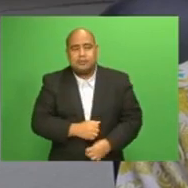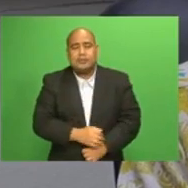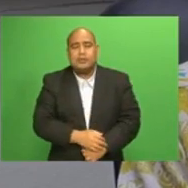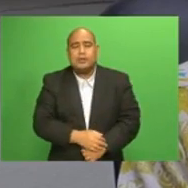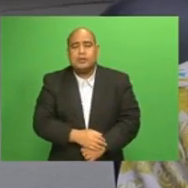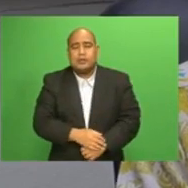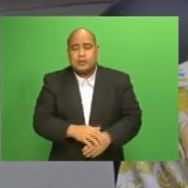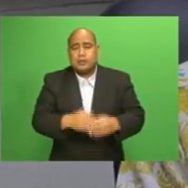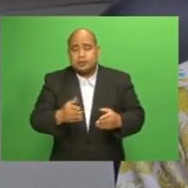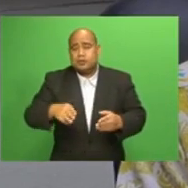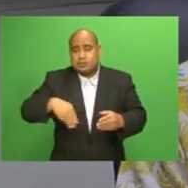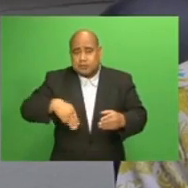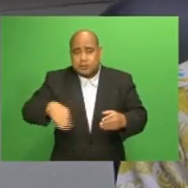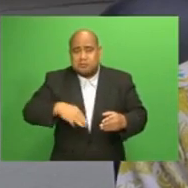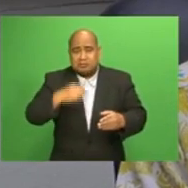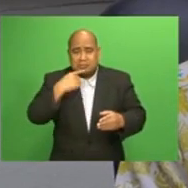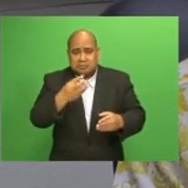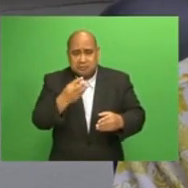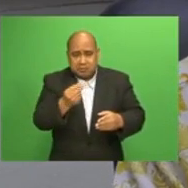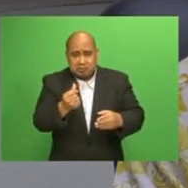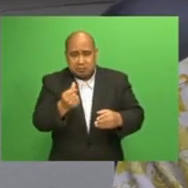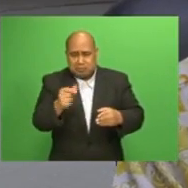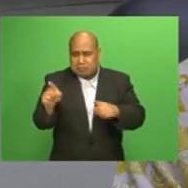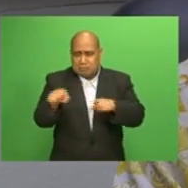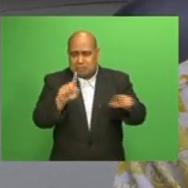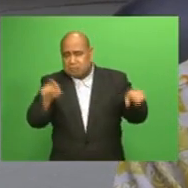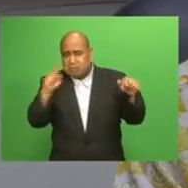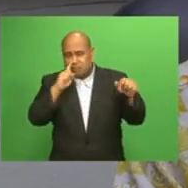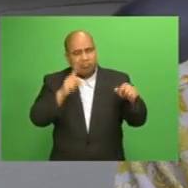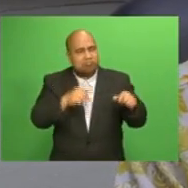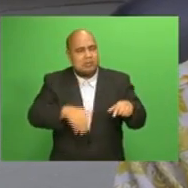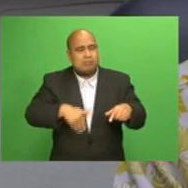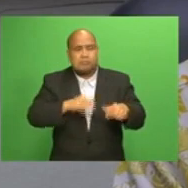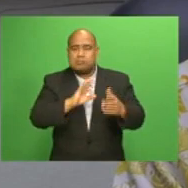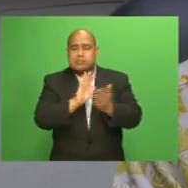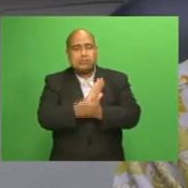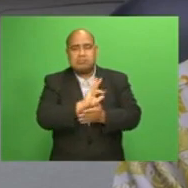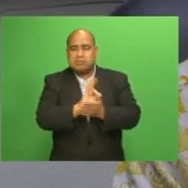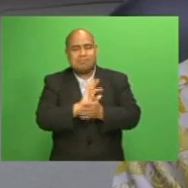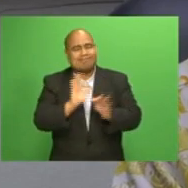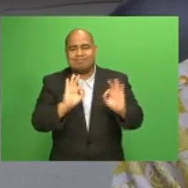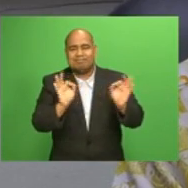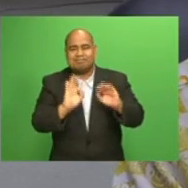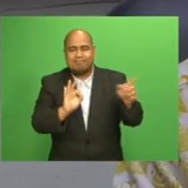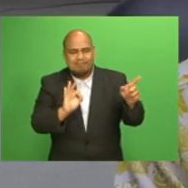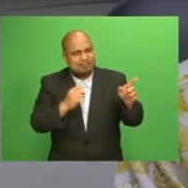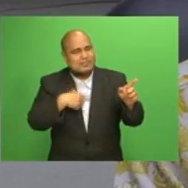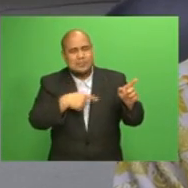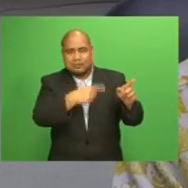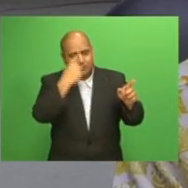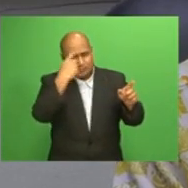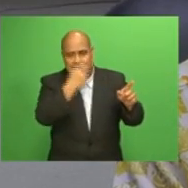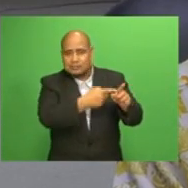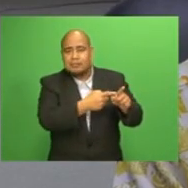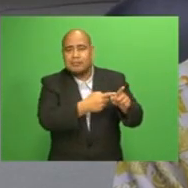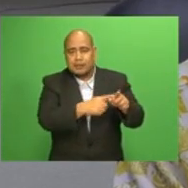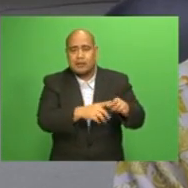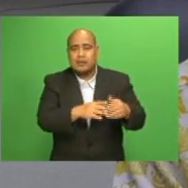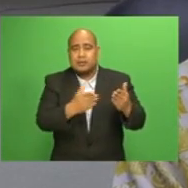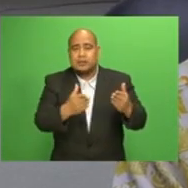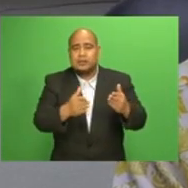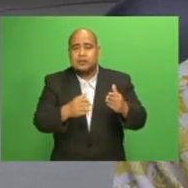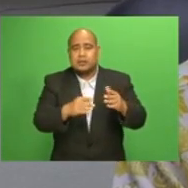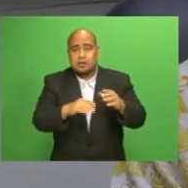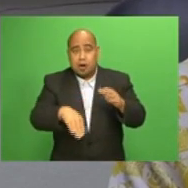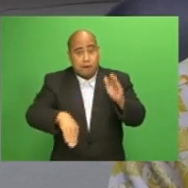unhappy, but I would suggest that this is on the basis of incomplete information, that